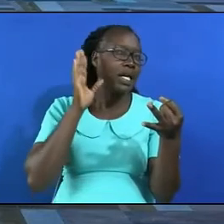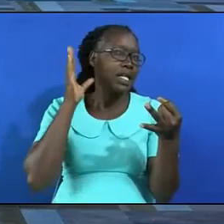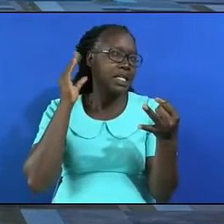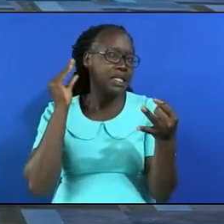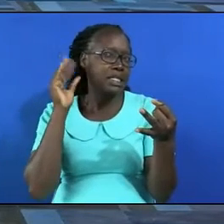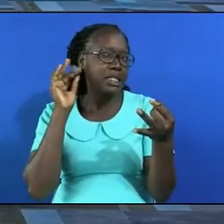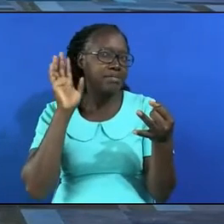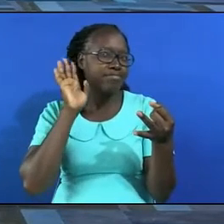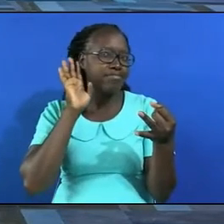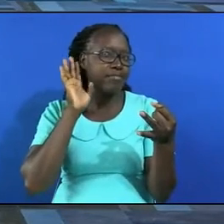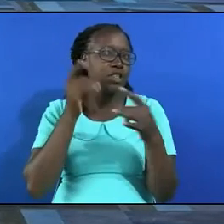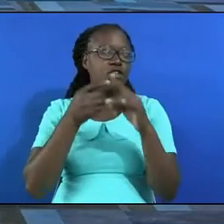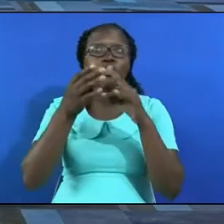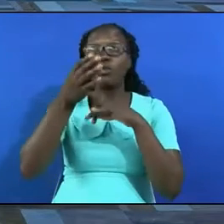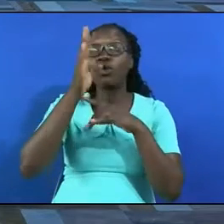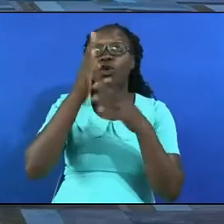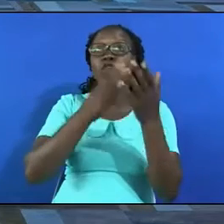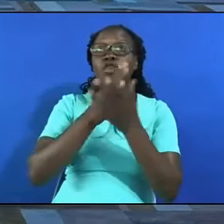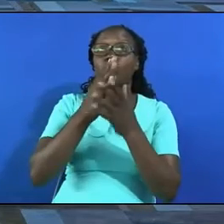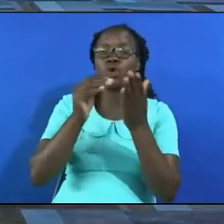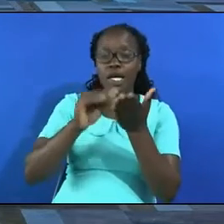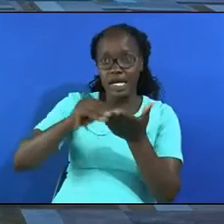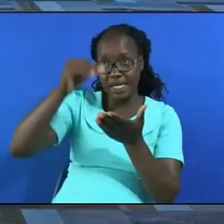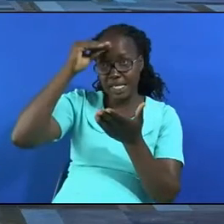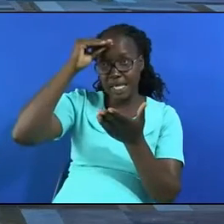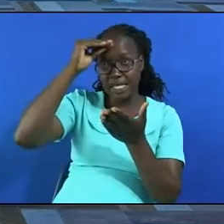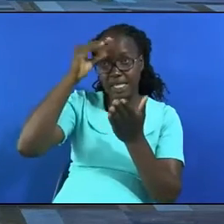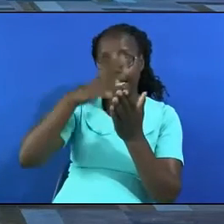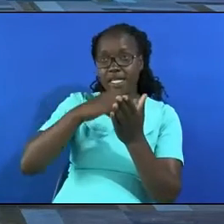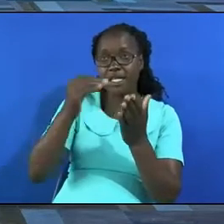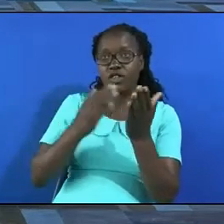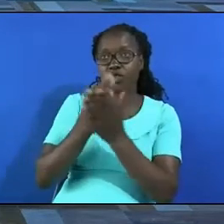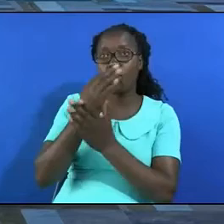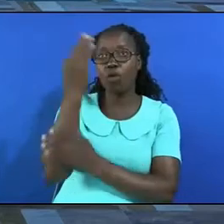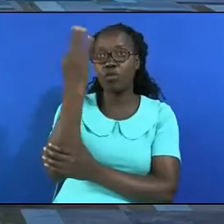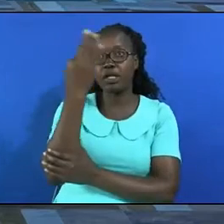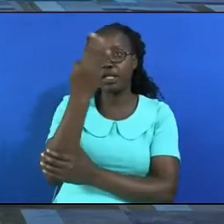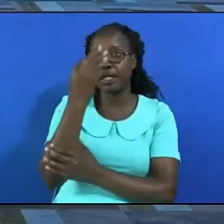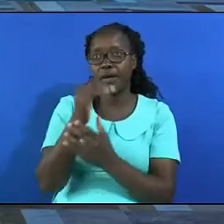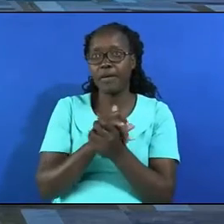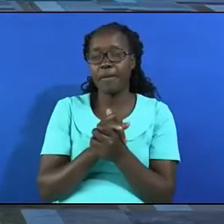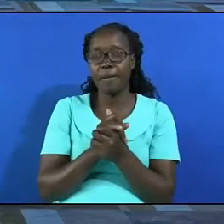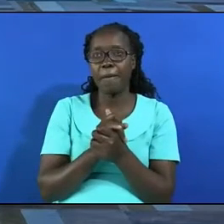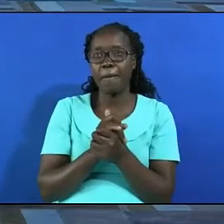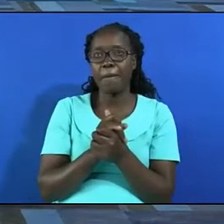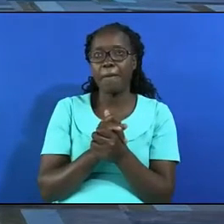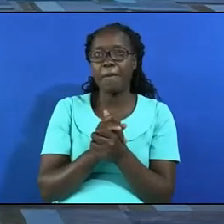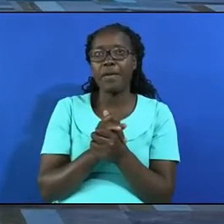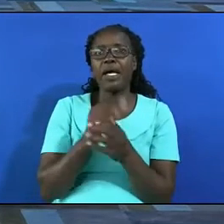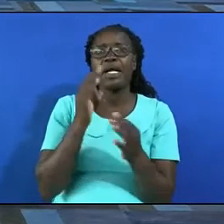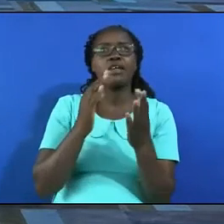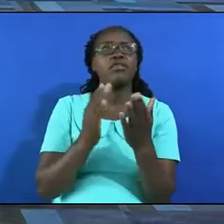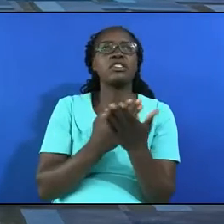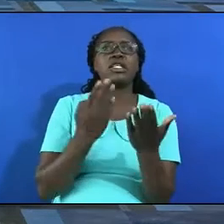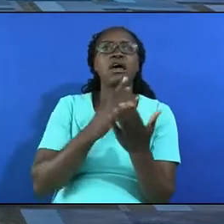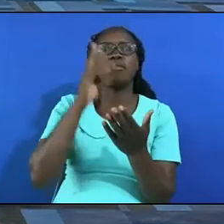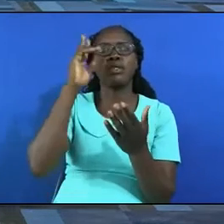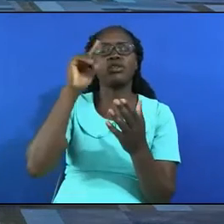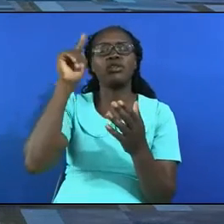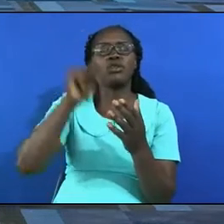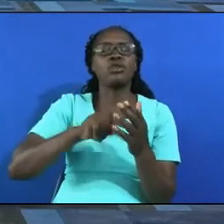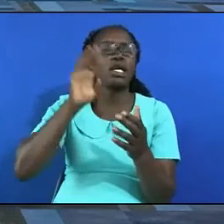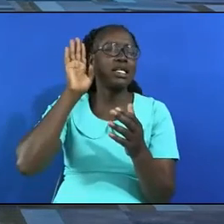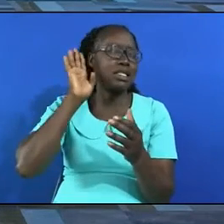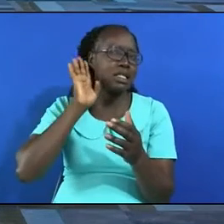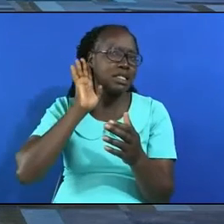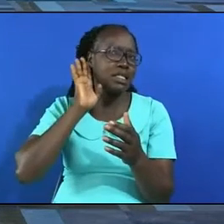listening from God through study and through preaching. If for some reason you are unable to